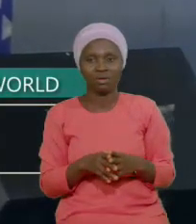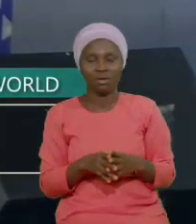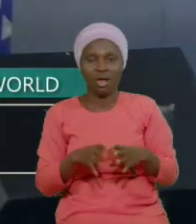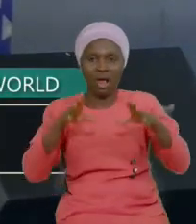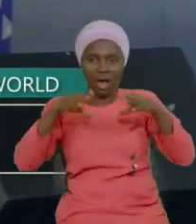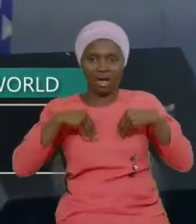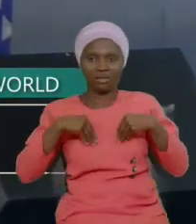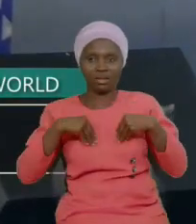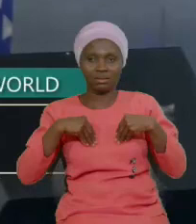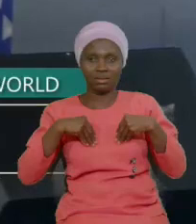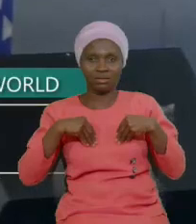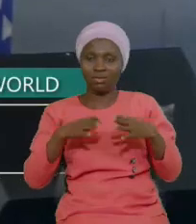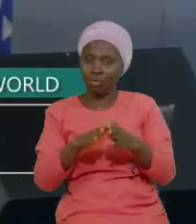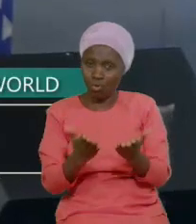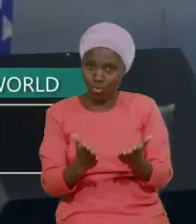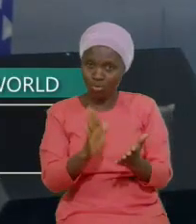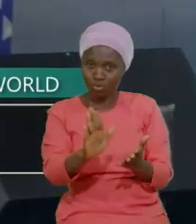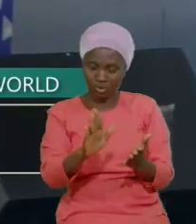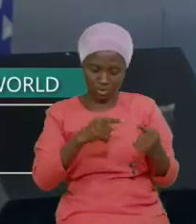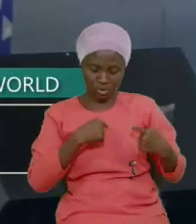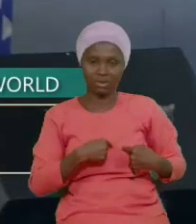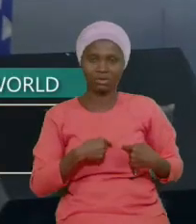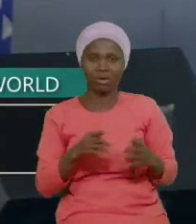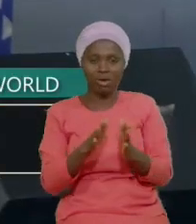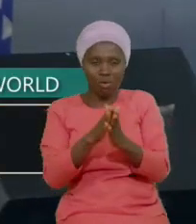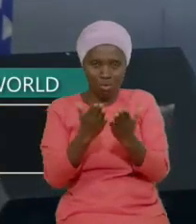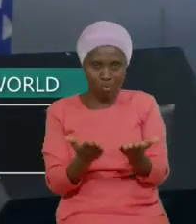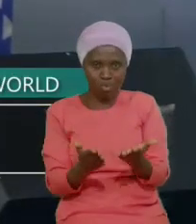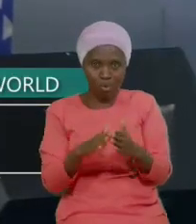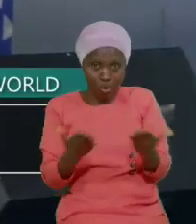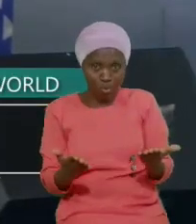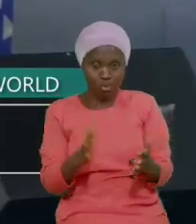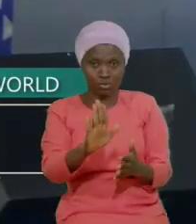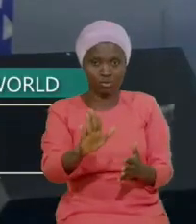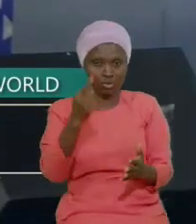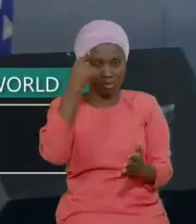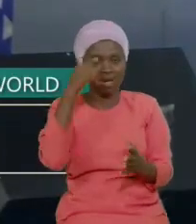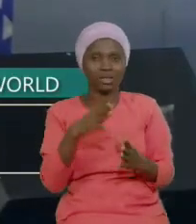Accept, open your heart. Open your mind. And